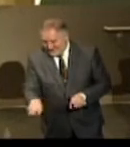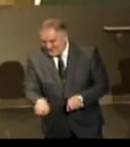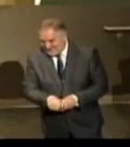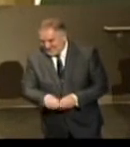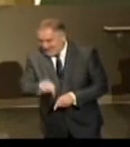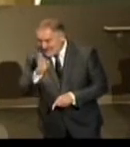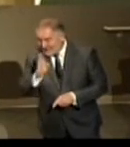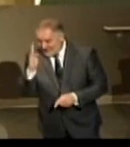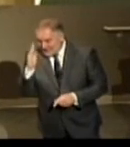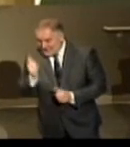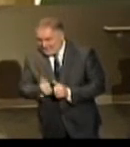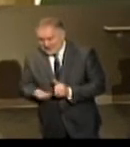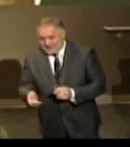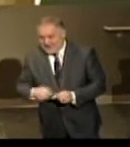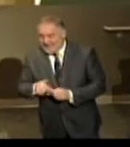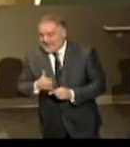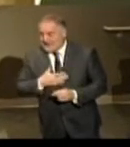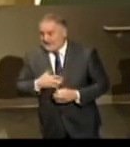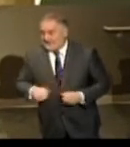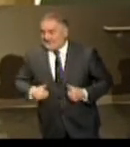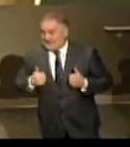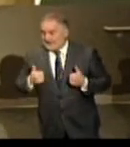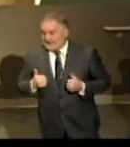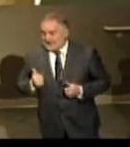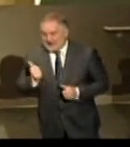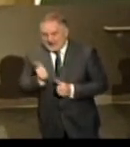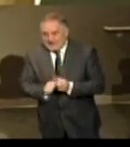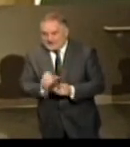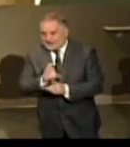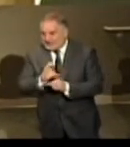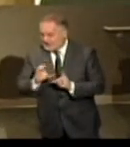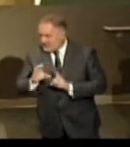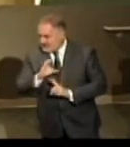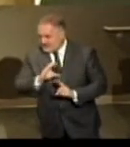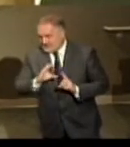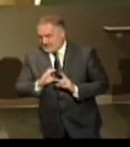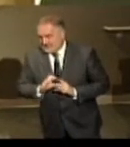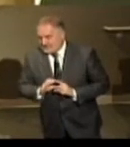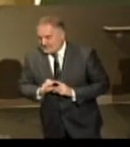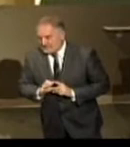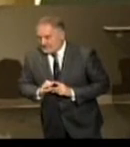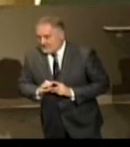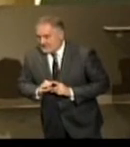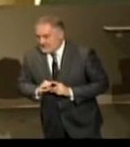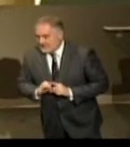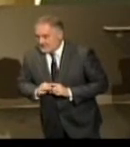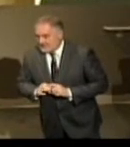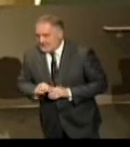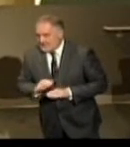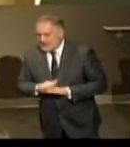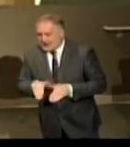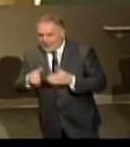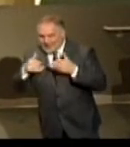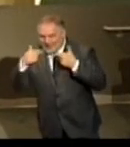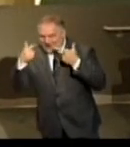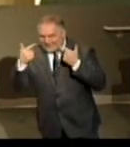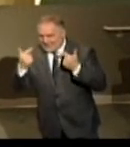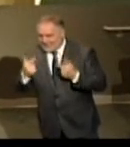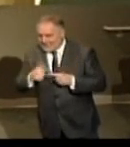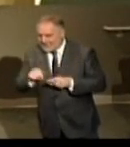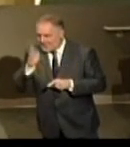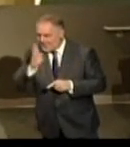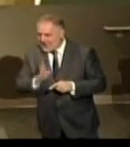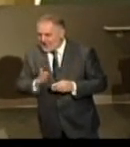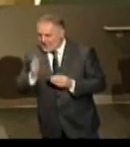Does he know everything about your life? Does he not know every circumstances about you? Don't laugh at this, but he